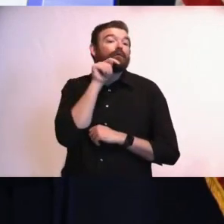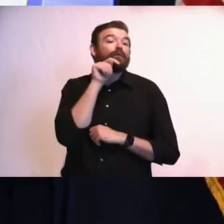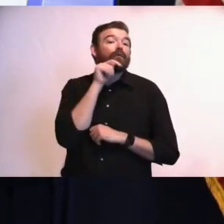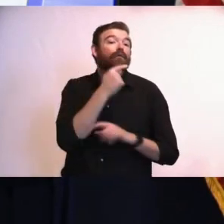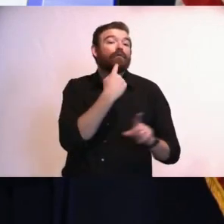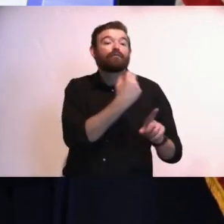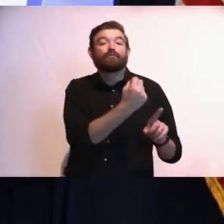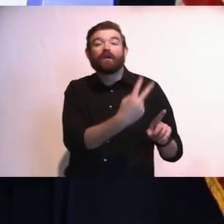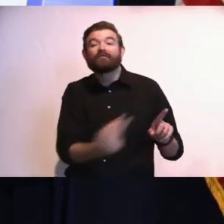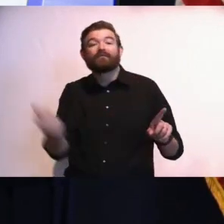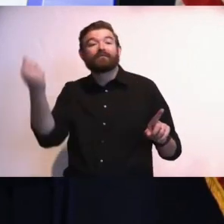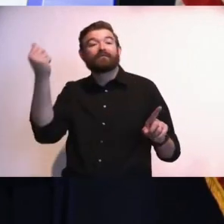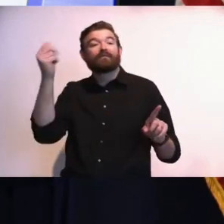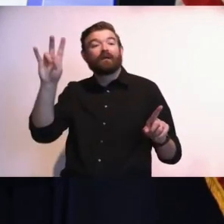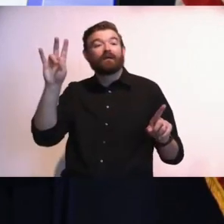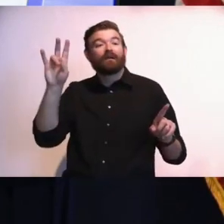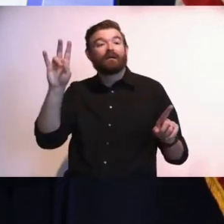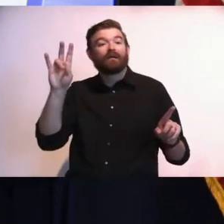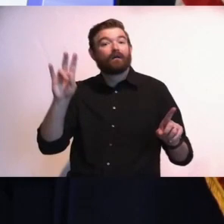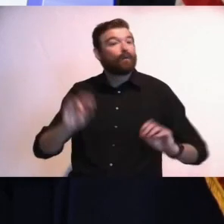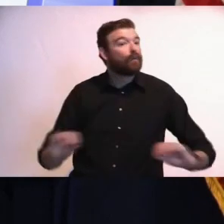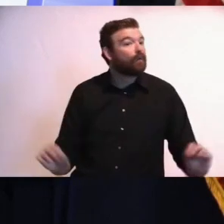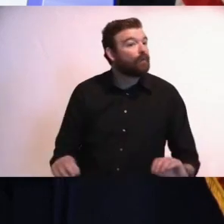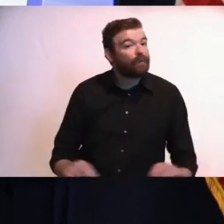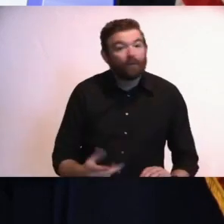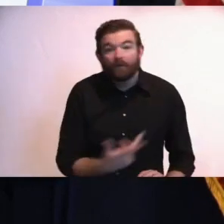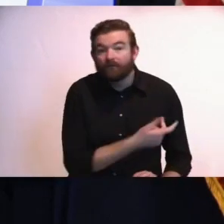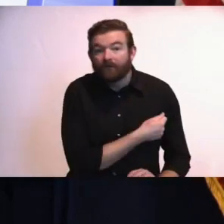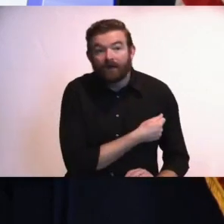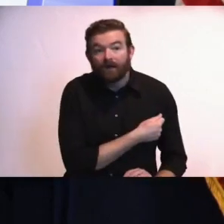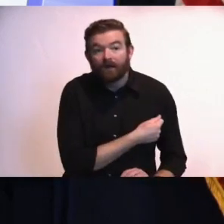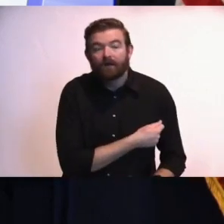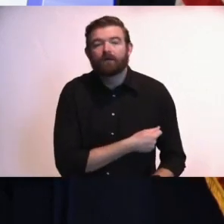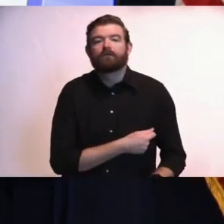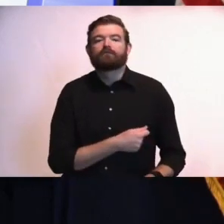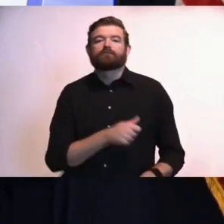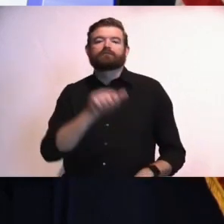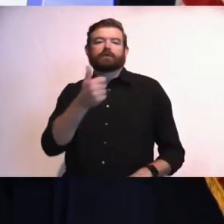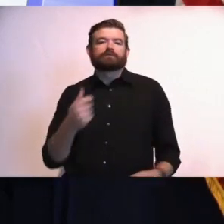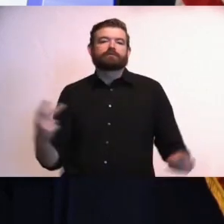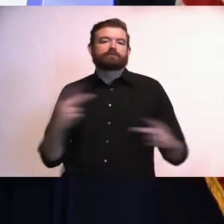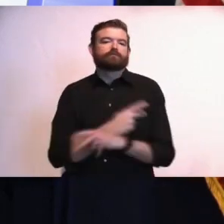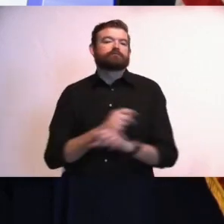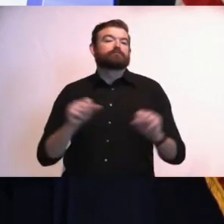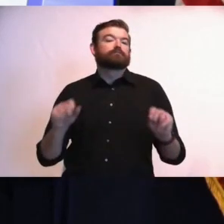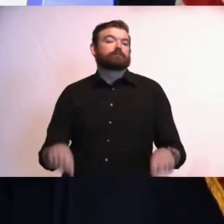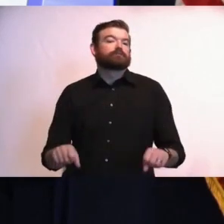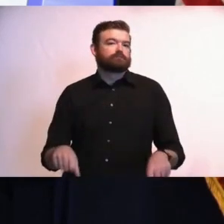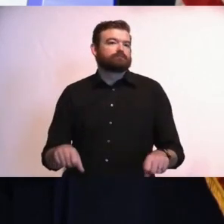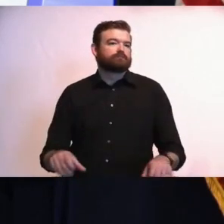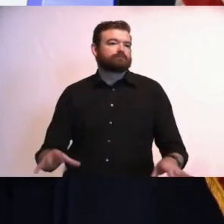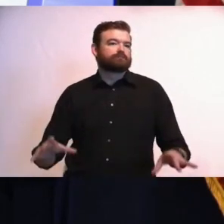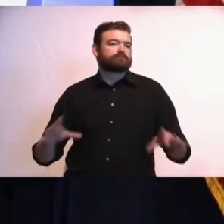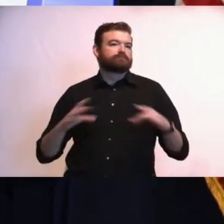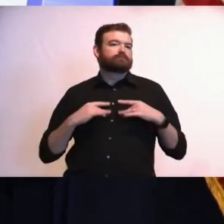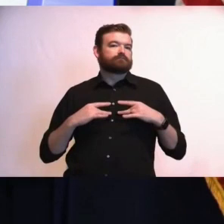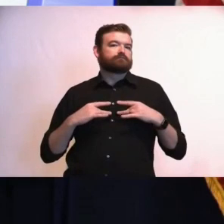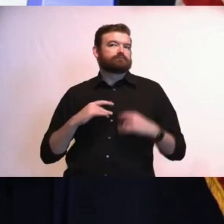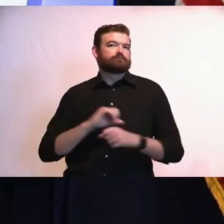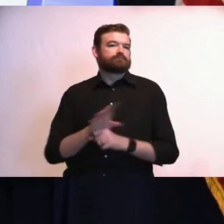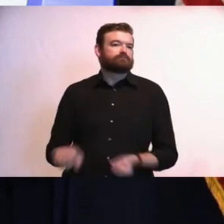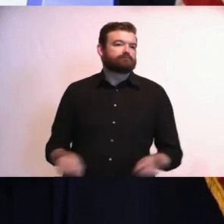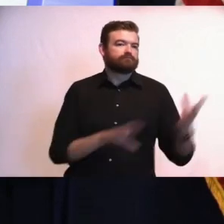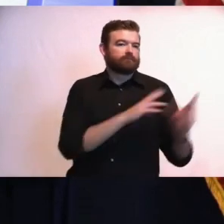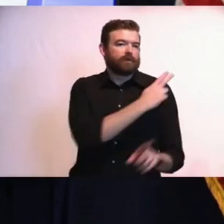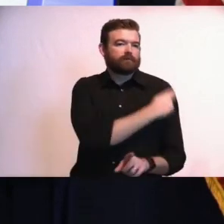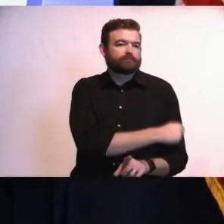and 17 are 10 times more likely to be hospitalized than children who have been vaccinated.